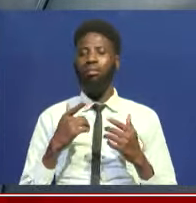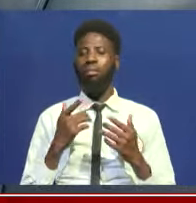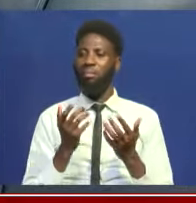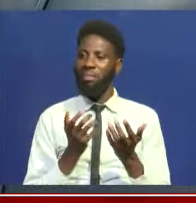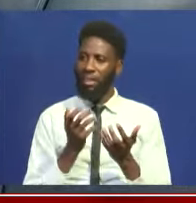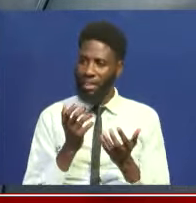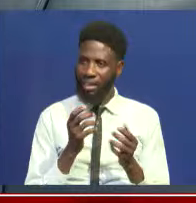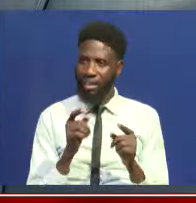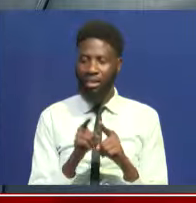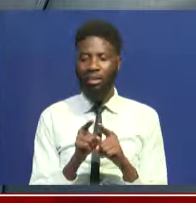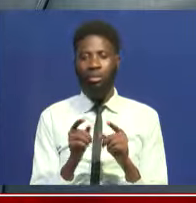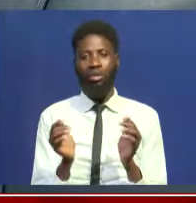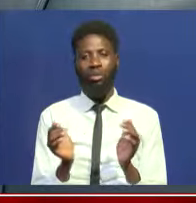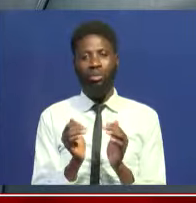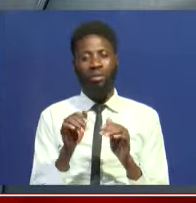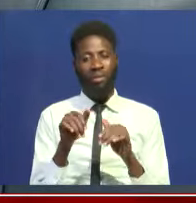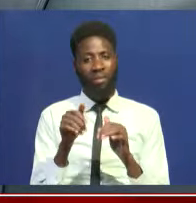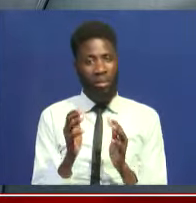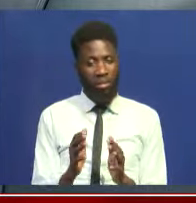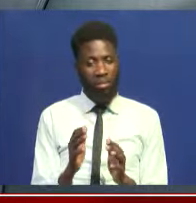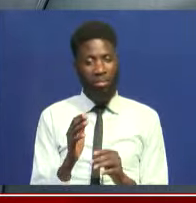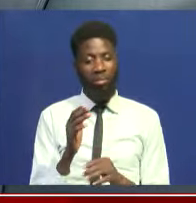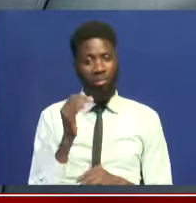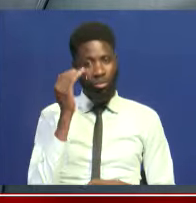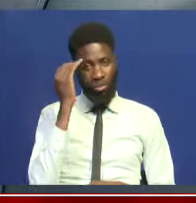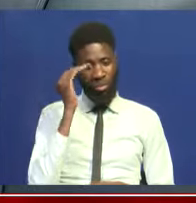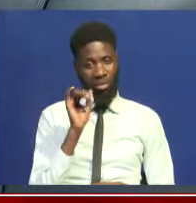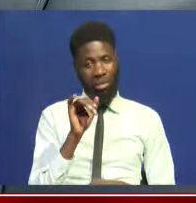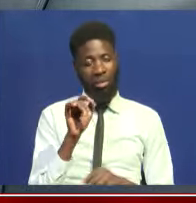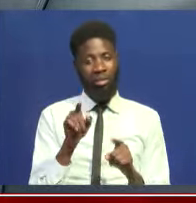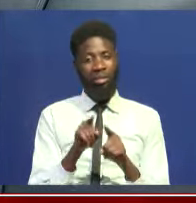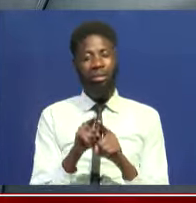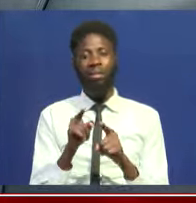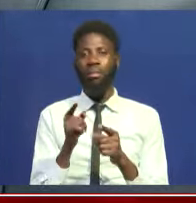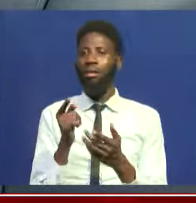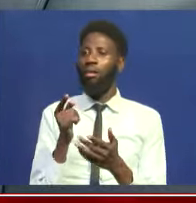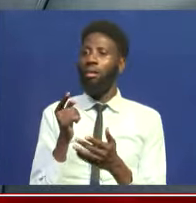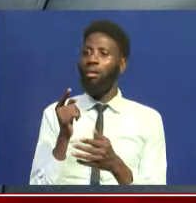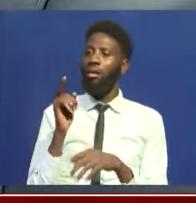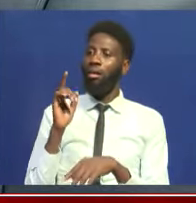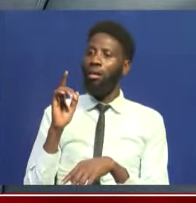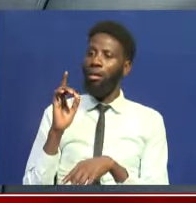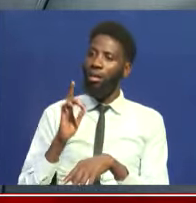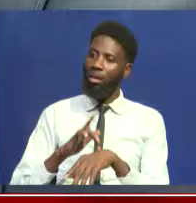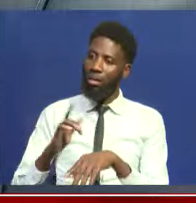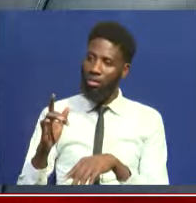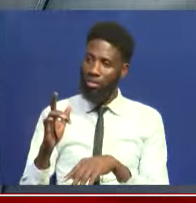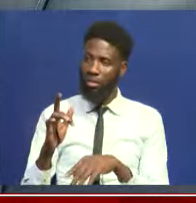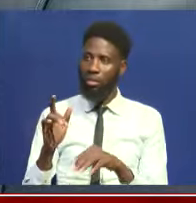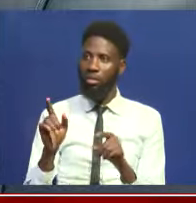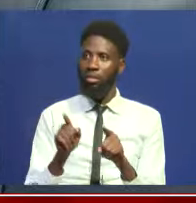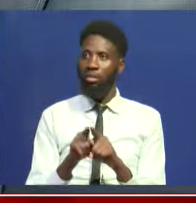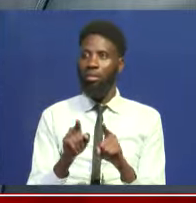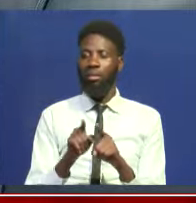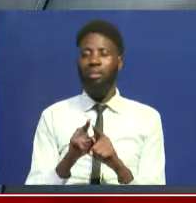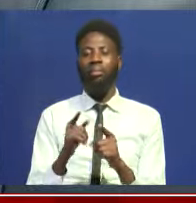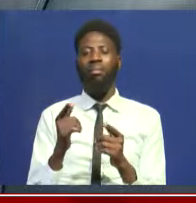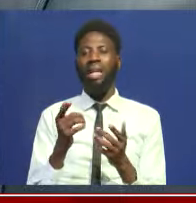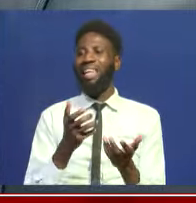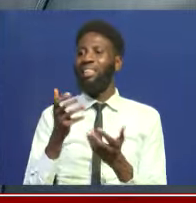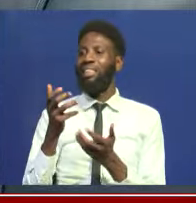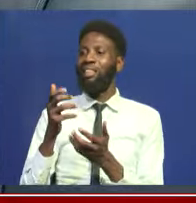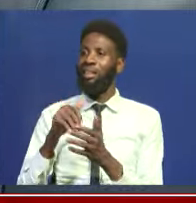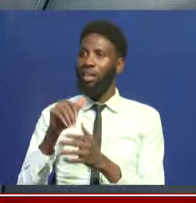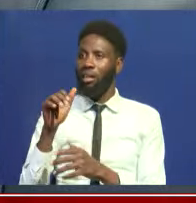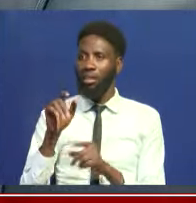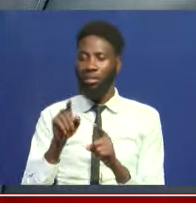and on smallholder farmers, which you can imagine then has a knock-on effect to exports, but also to